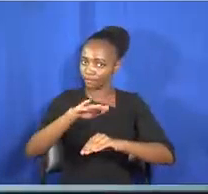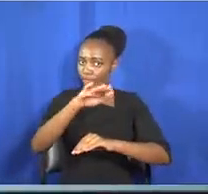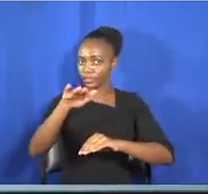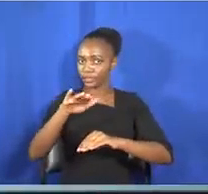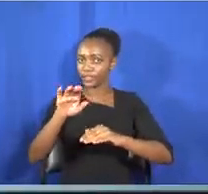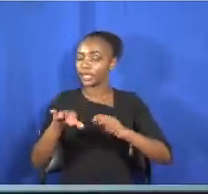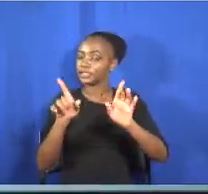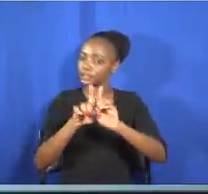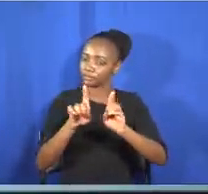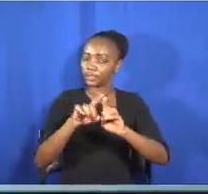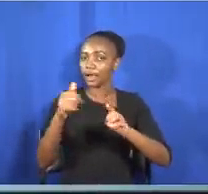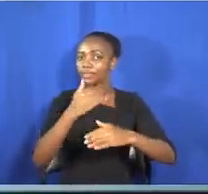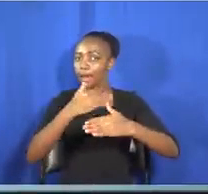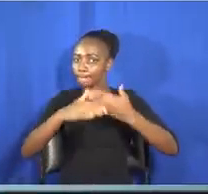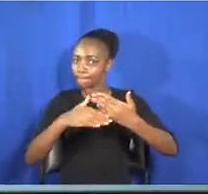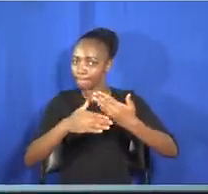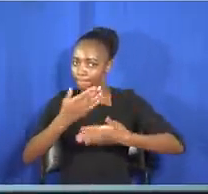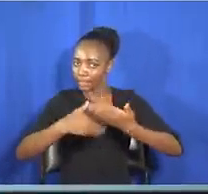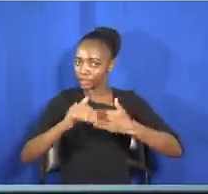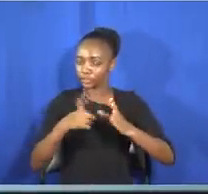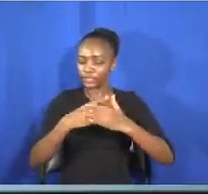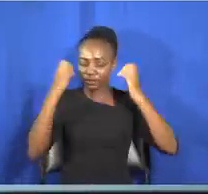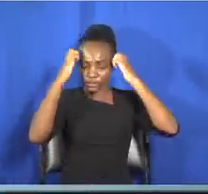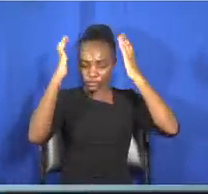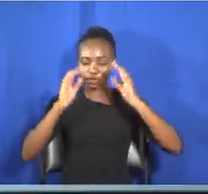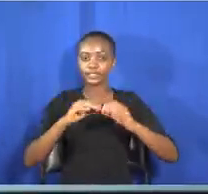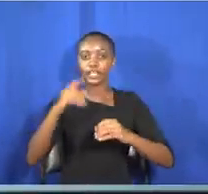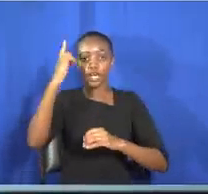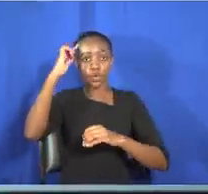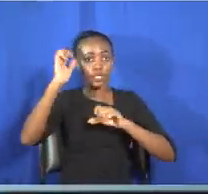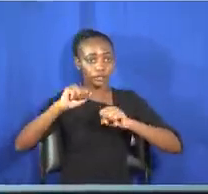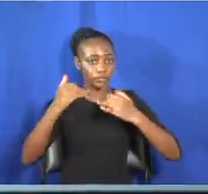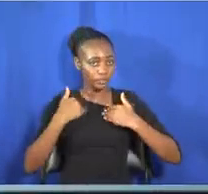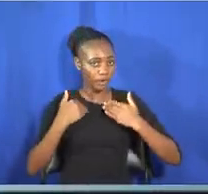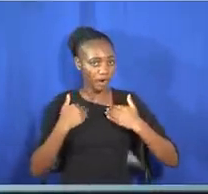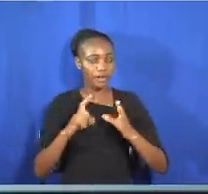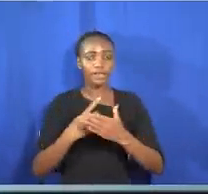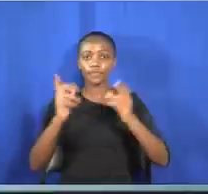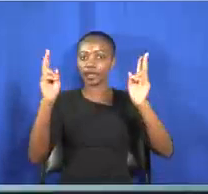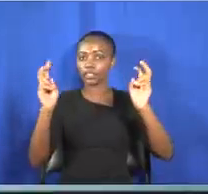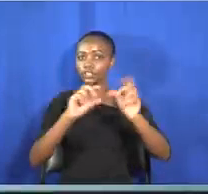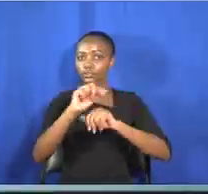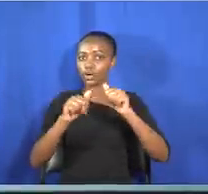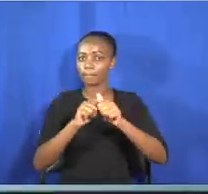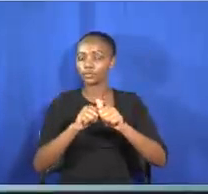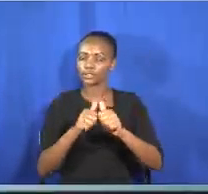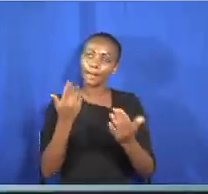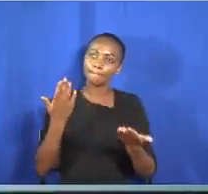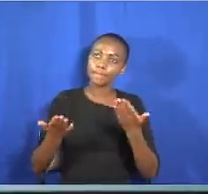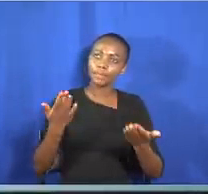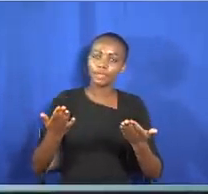through engaging with the environment, with the instructional materials, the learner is able to acquire knowledge. So, and then the issue